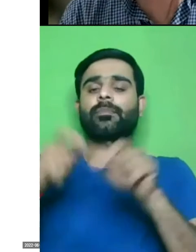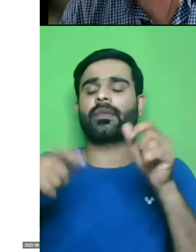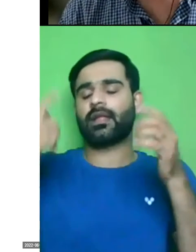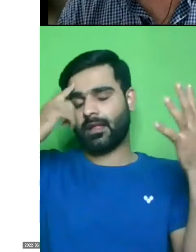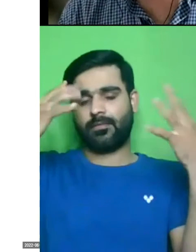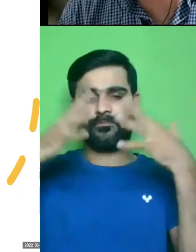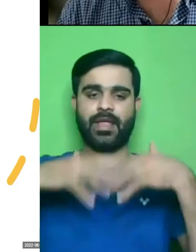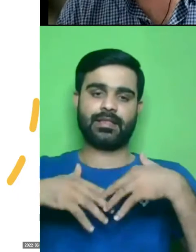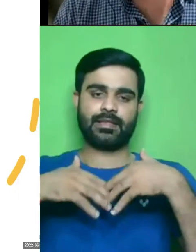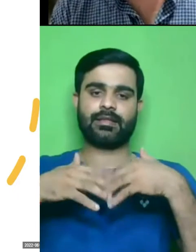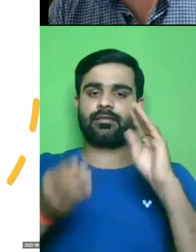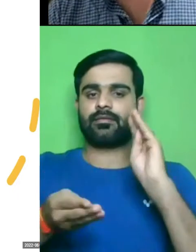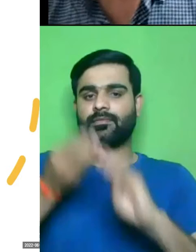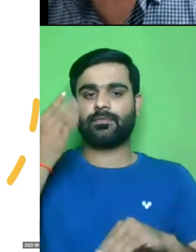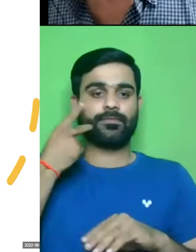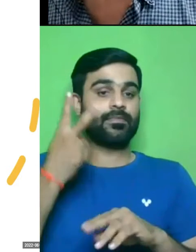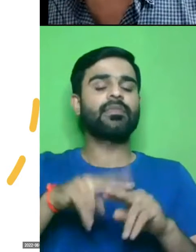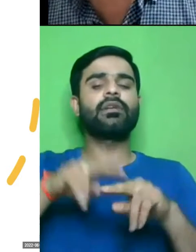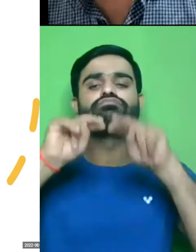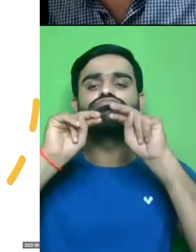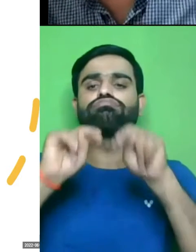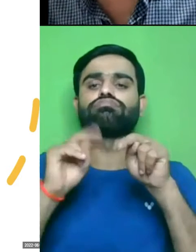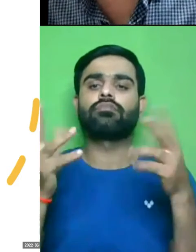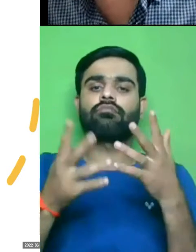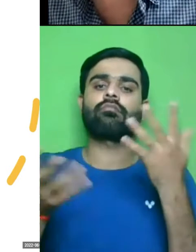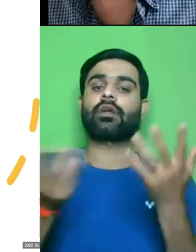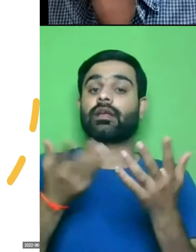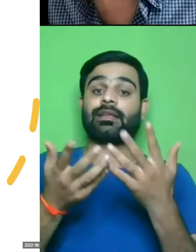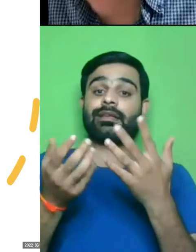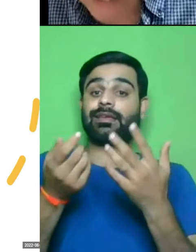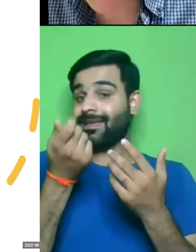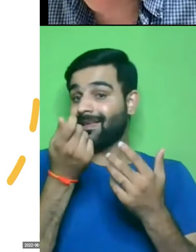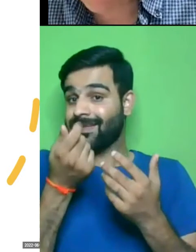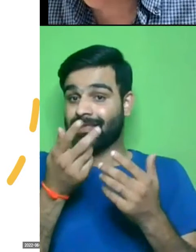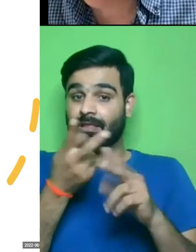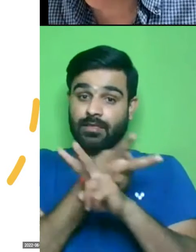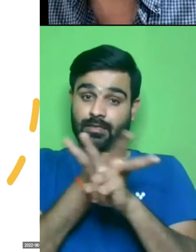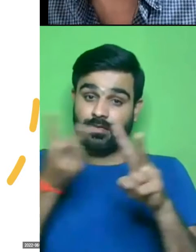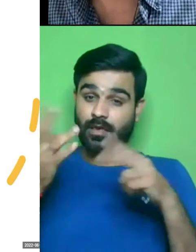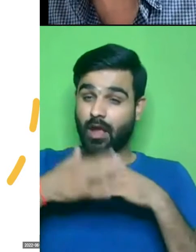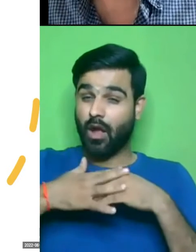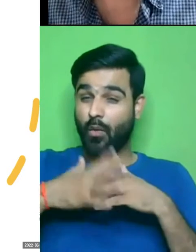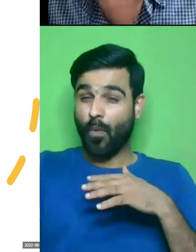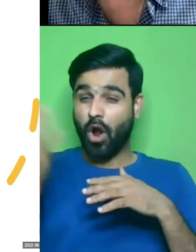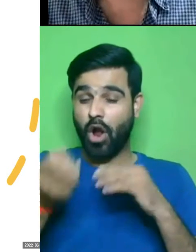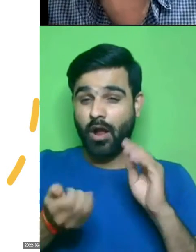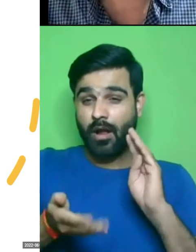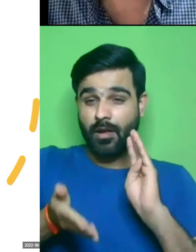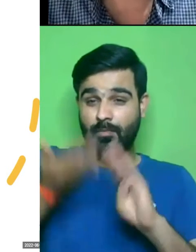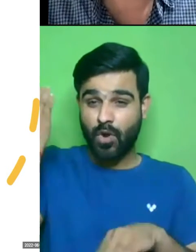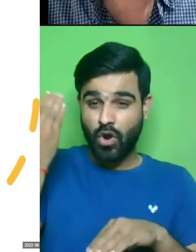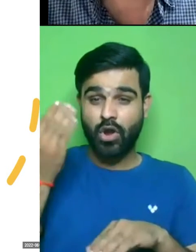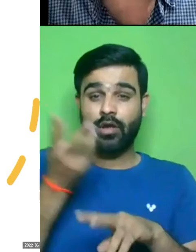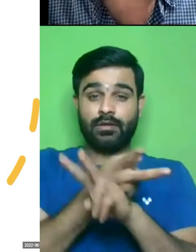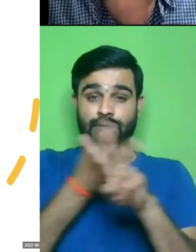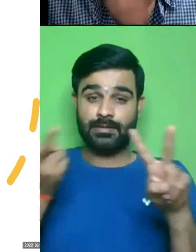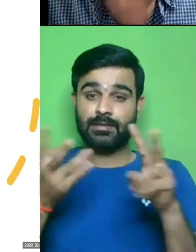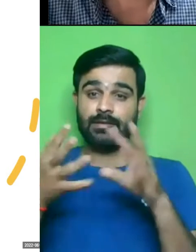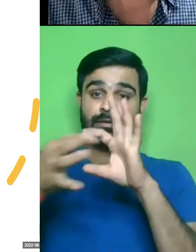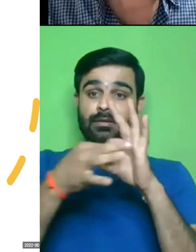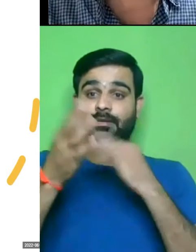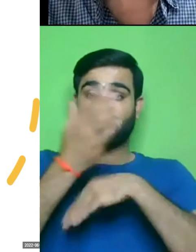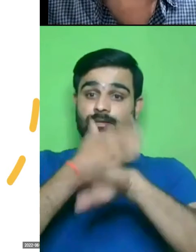needs. So what does this mean? Because costs vary a lot by type and degree of